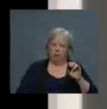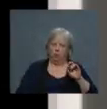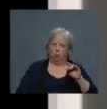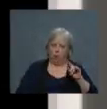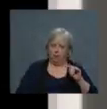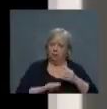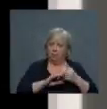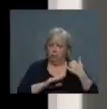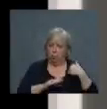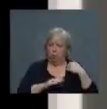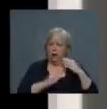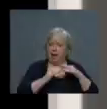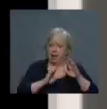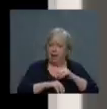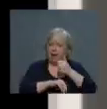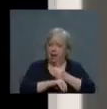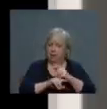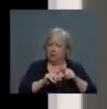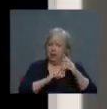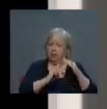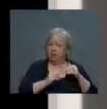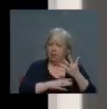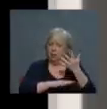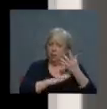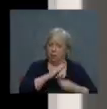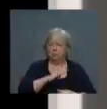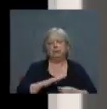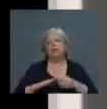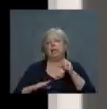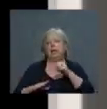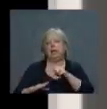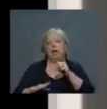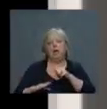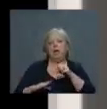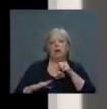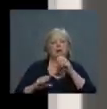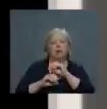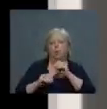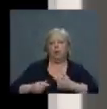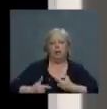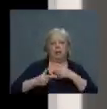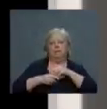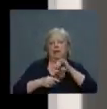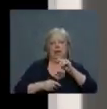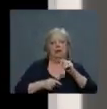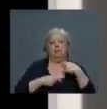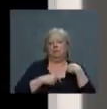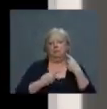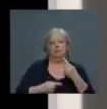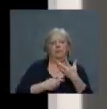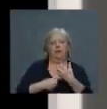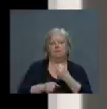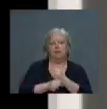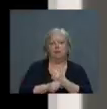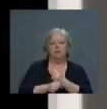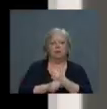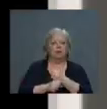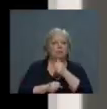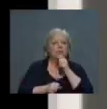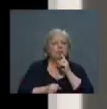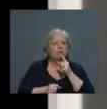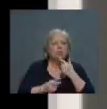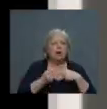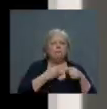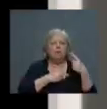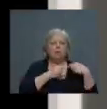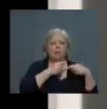gone. Yes, ma'am. We had to take it down. It was actually unoccupied for the last 5 years. Yeah. I'm not sure how far back the city kept